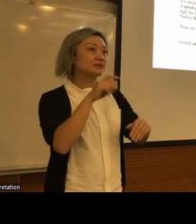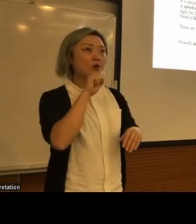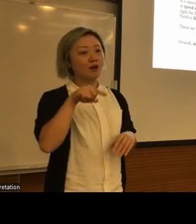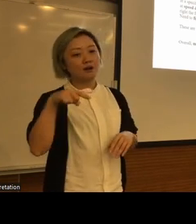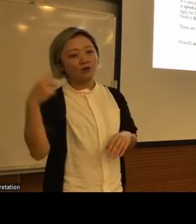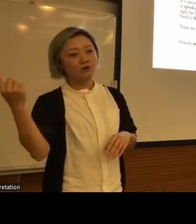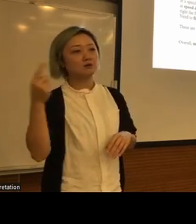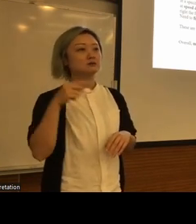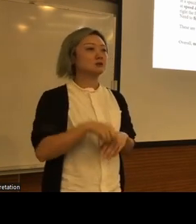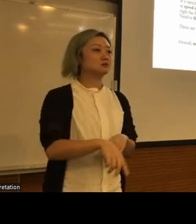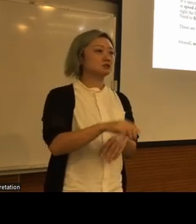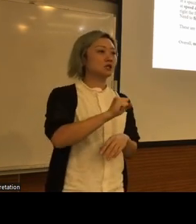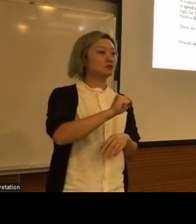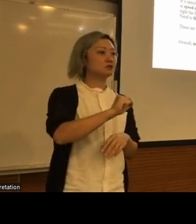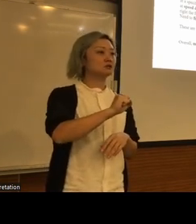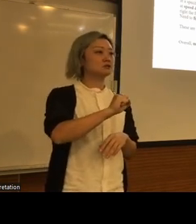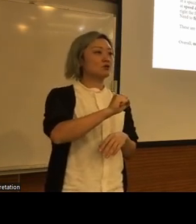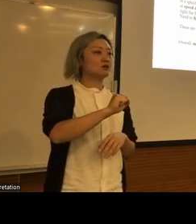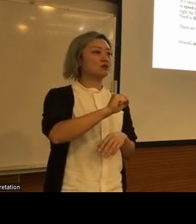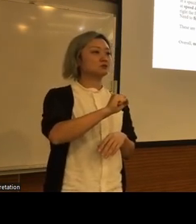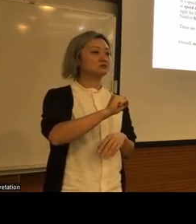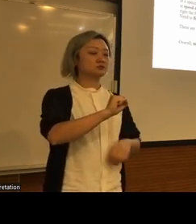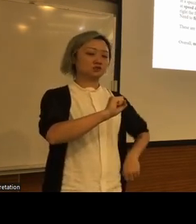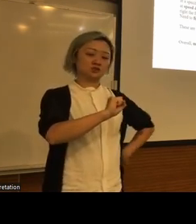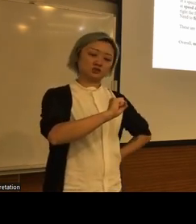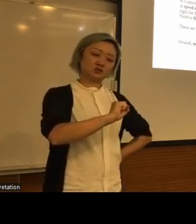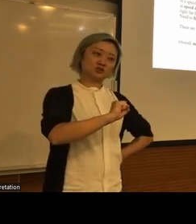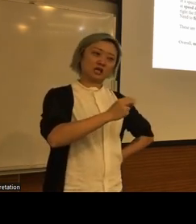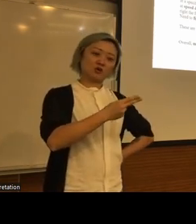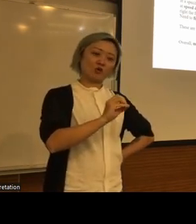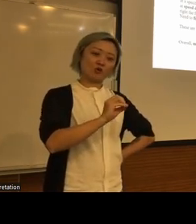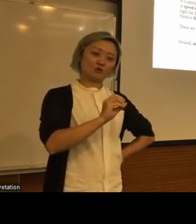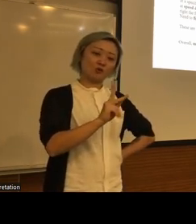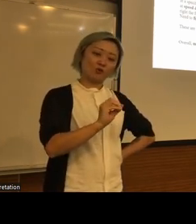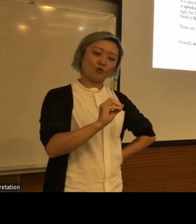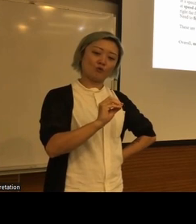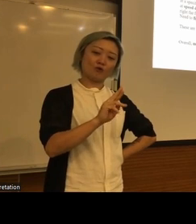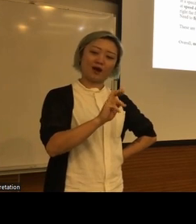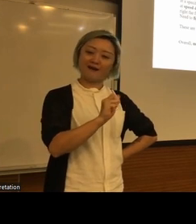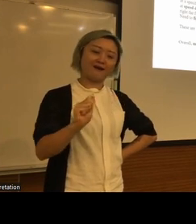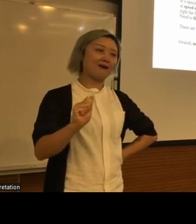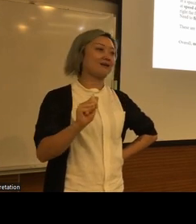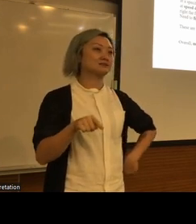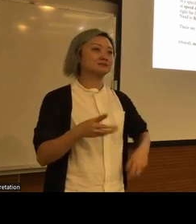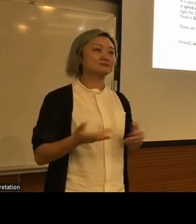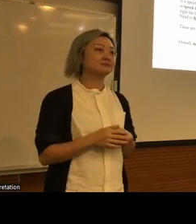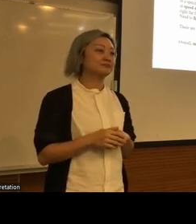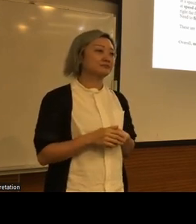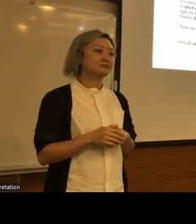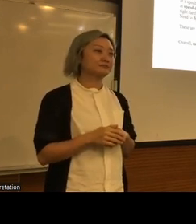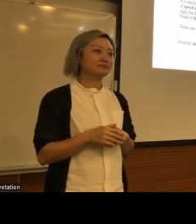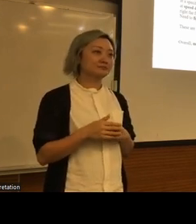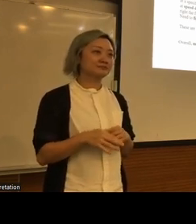Ivana Chenkova. That's a Czech colleague when we get back, she'll hit me